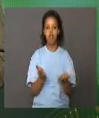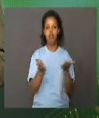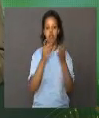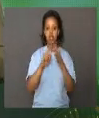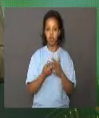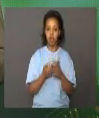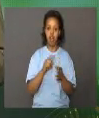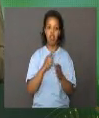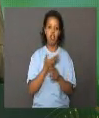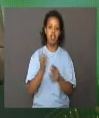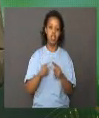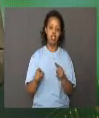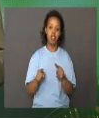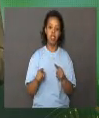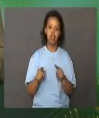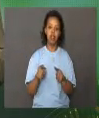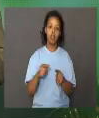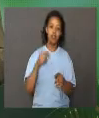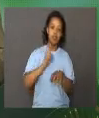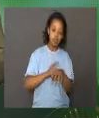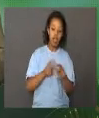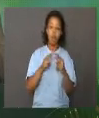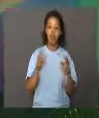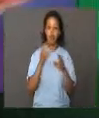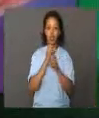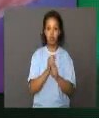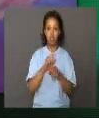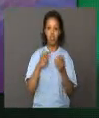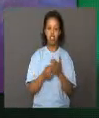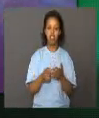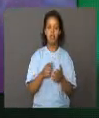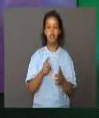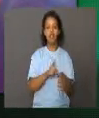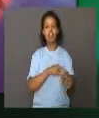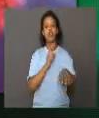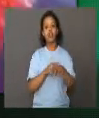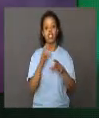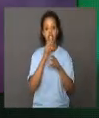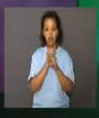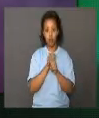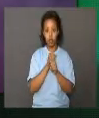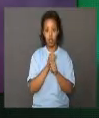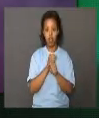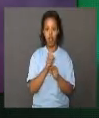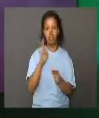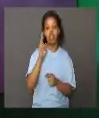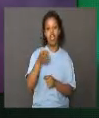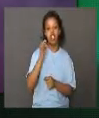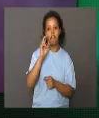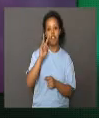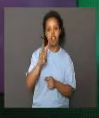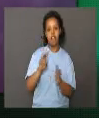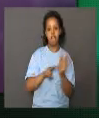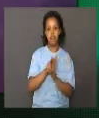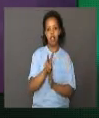the time when the body replaces the CD4 receptors' lymphocytes at the same pace